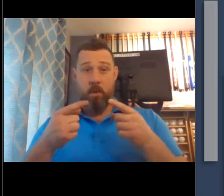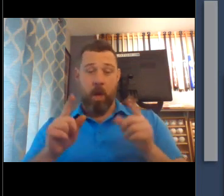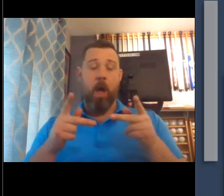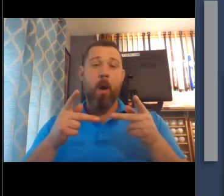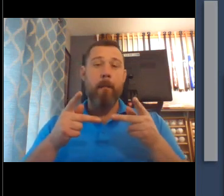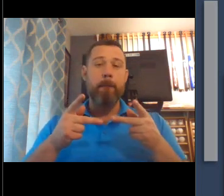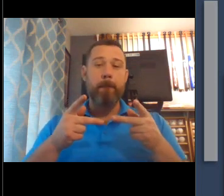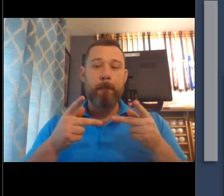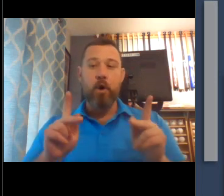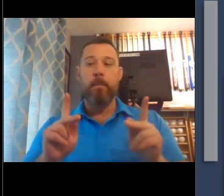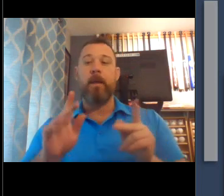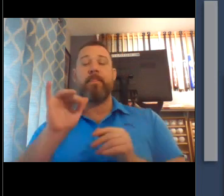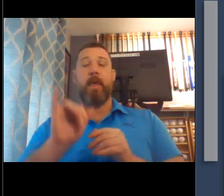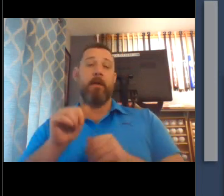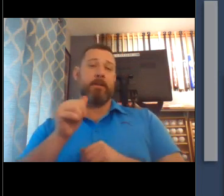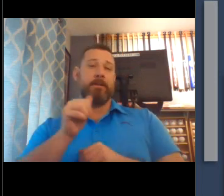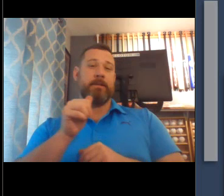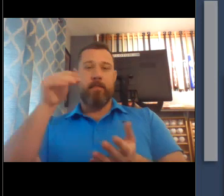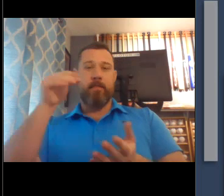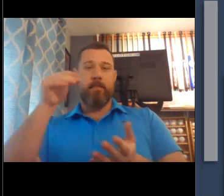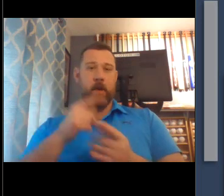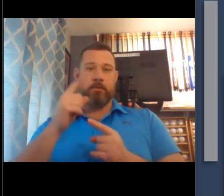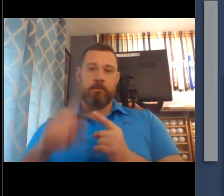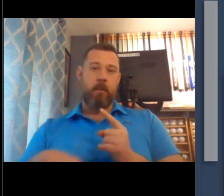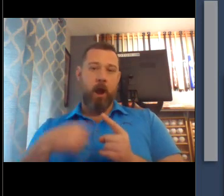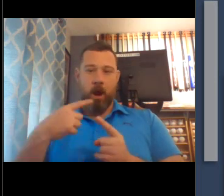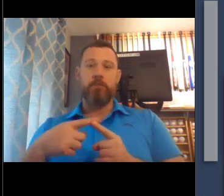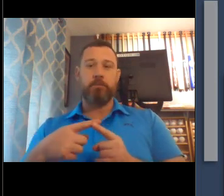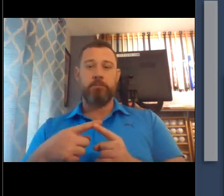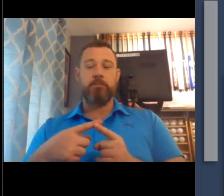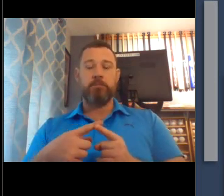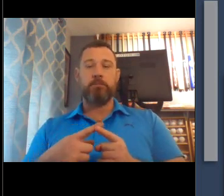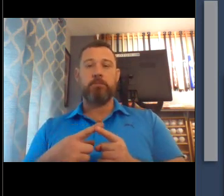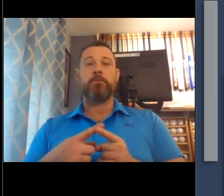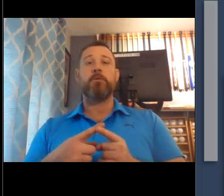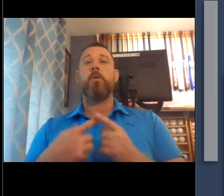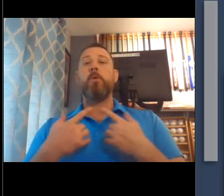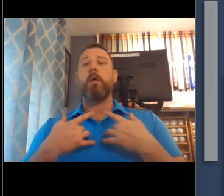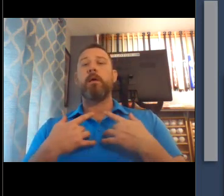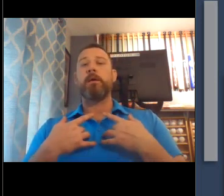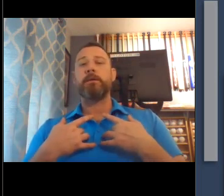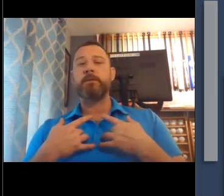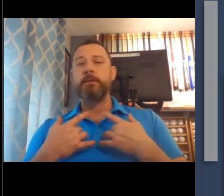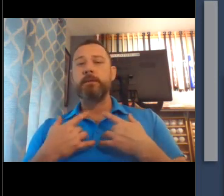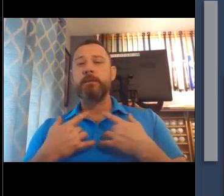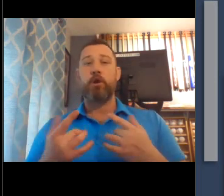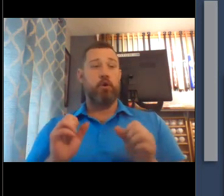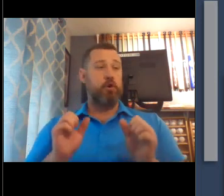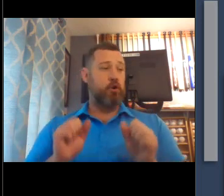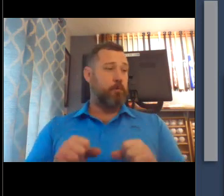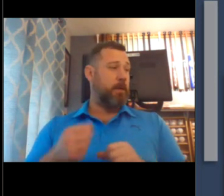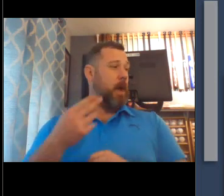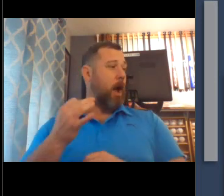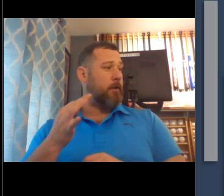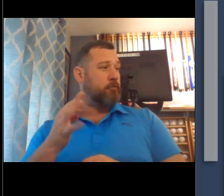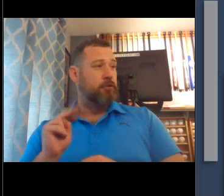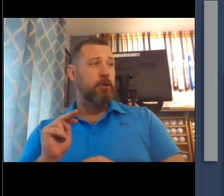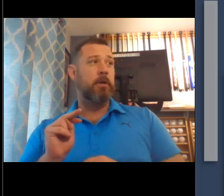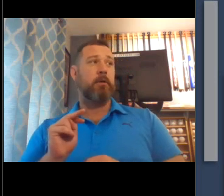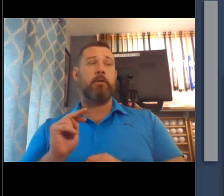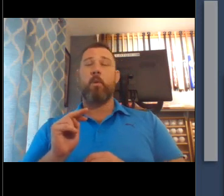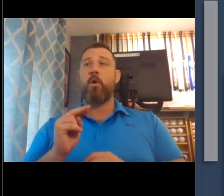that 10,000 miles, to also consider whether there could be hydrogen or other, a 3-inch